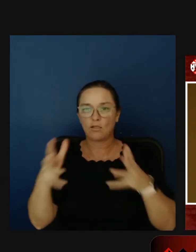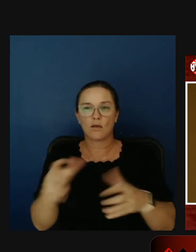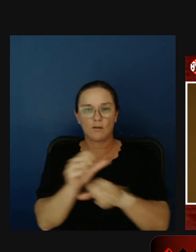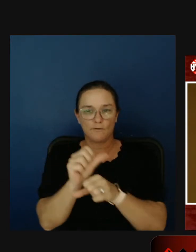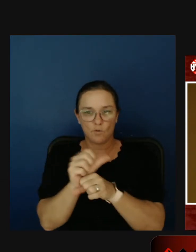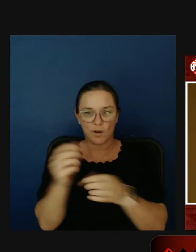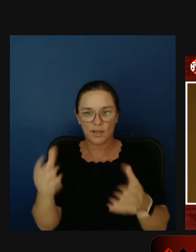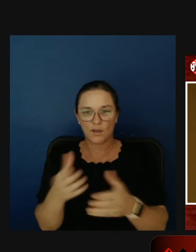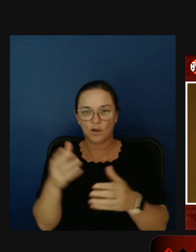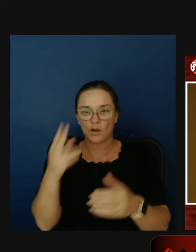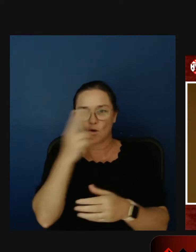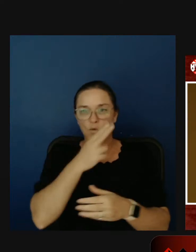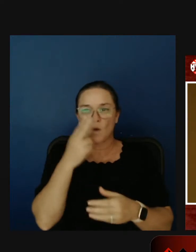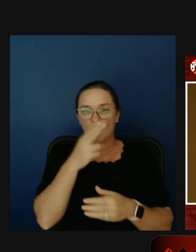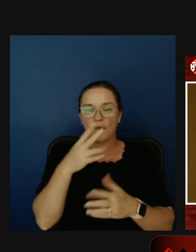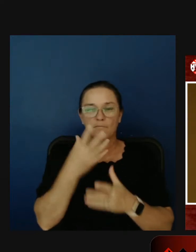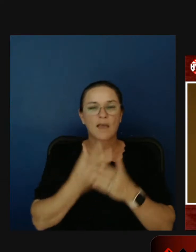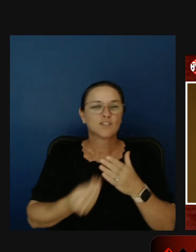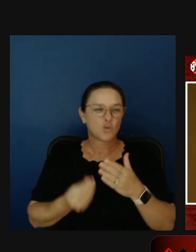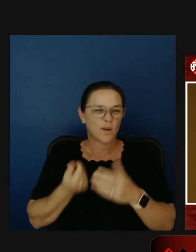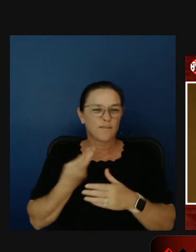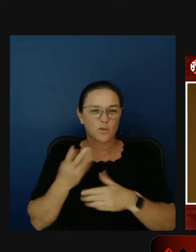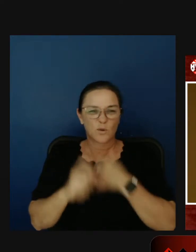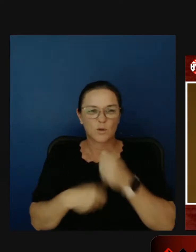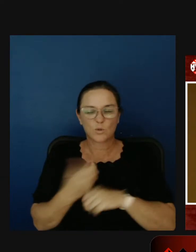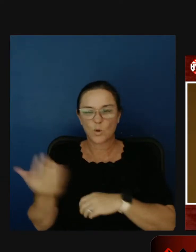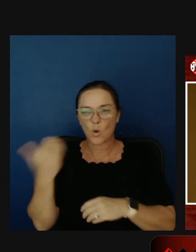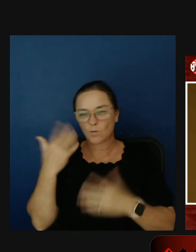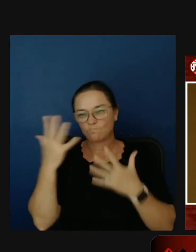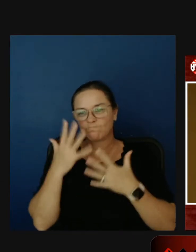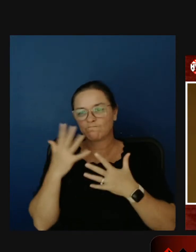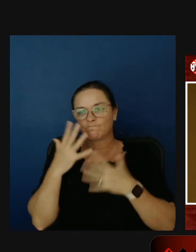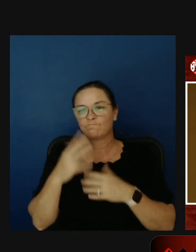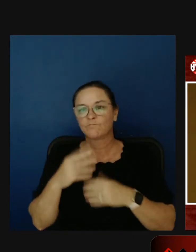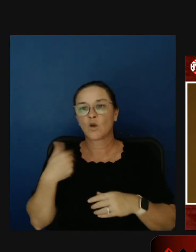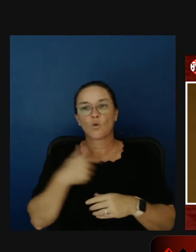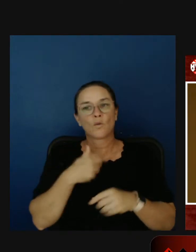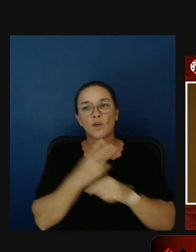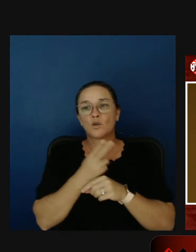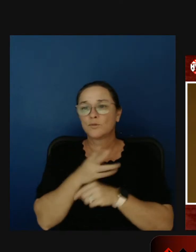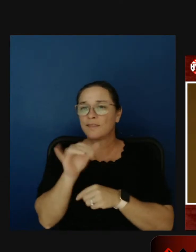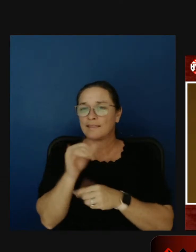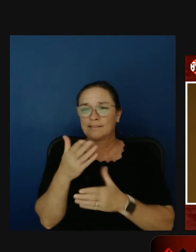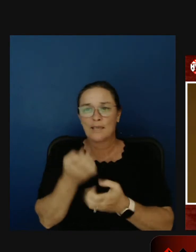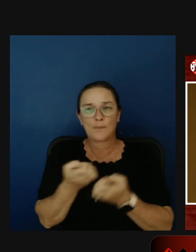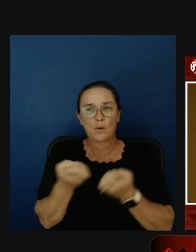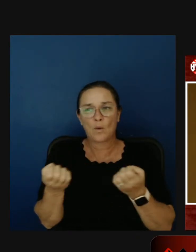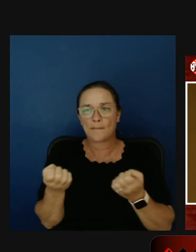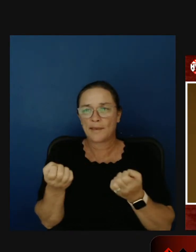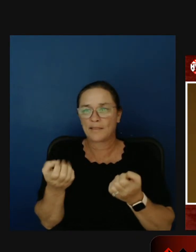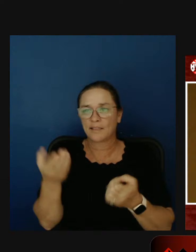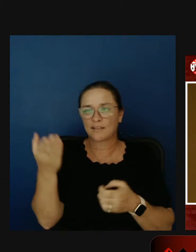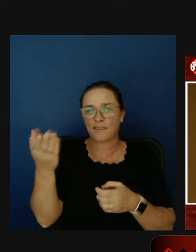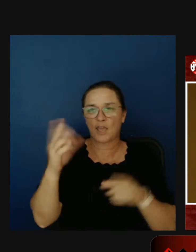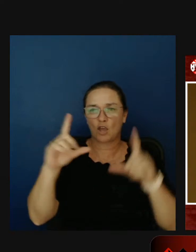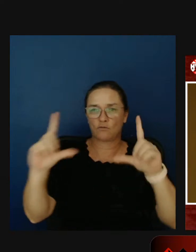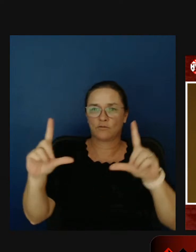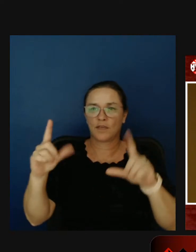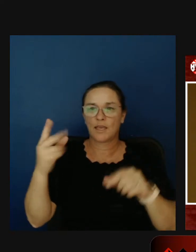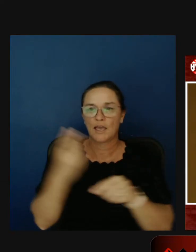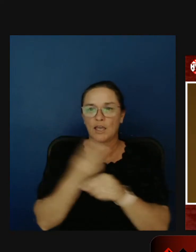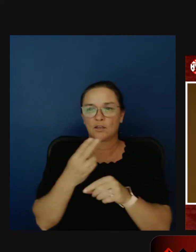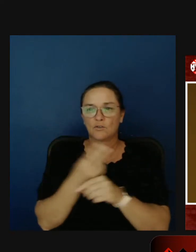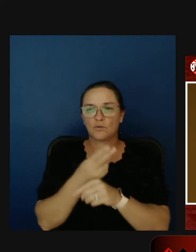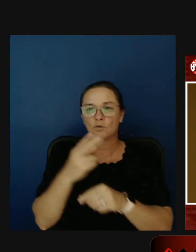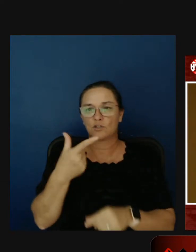years ago, sadly. But we are using here the same instruments that are up here for the most part. He's holding a